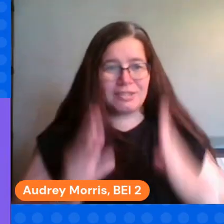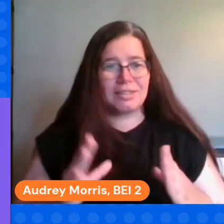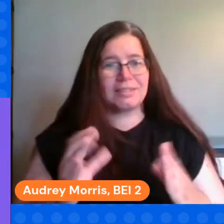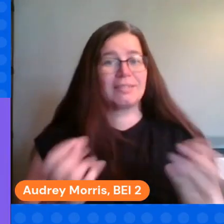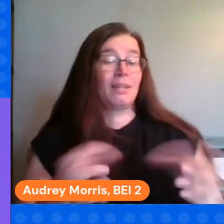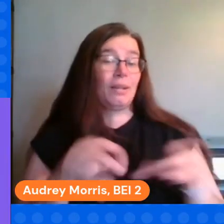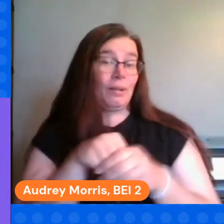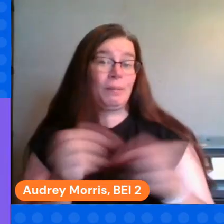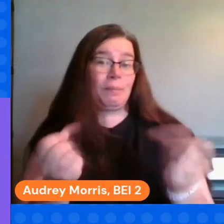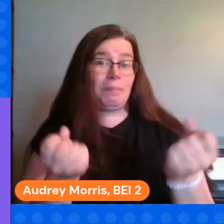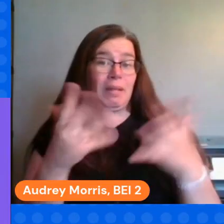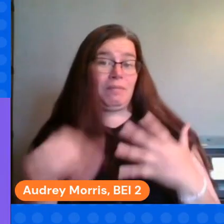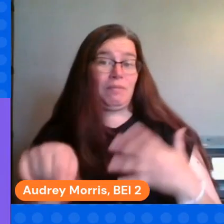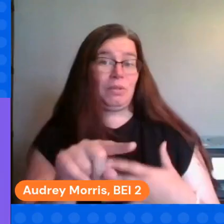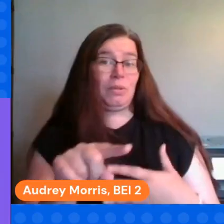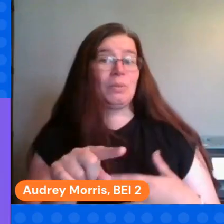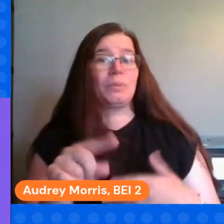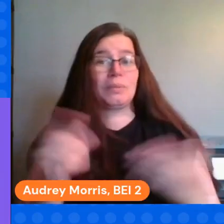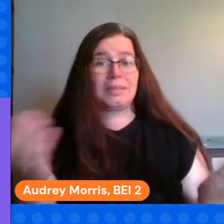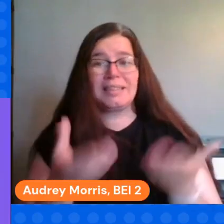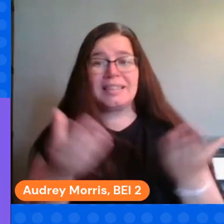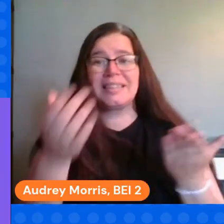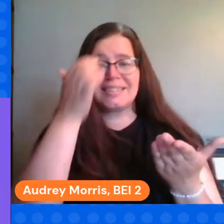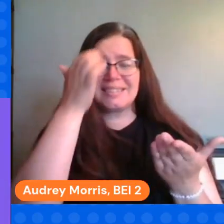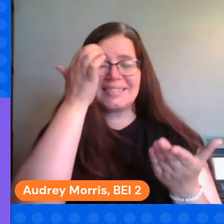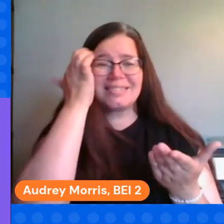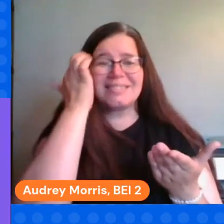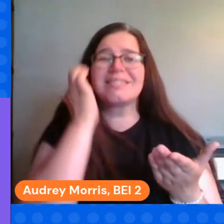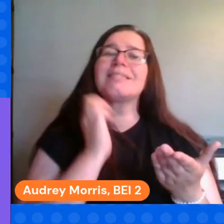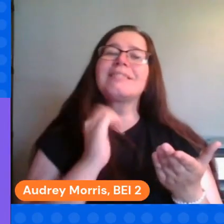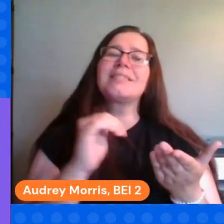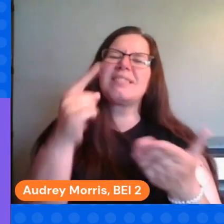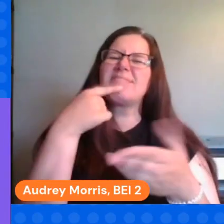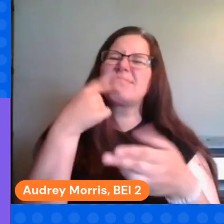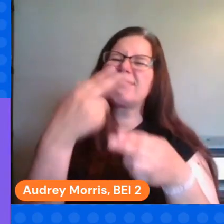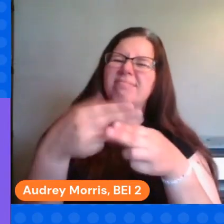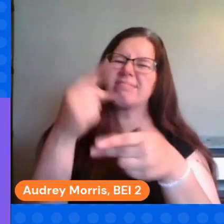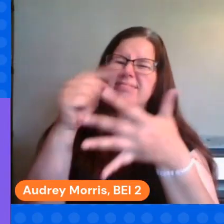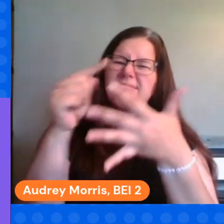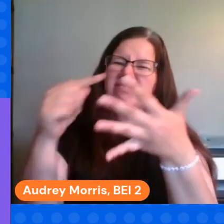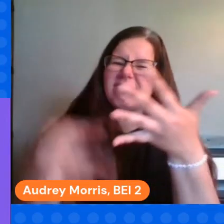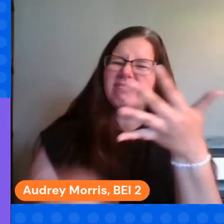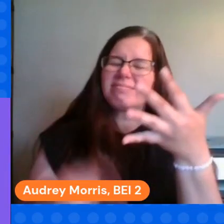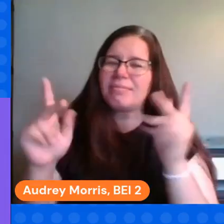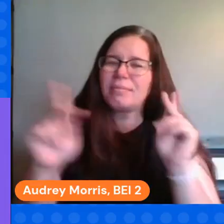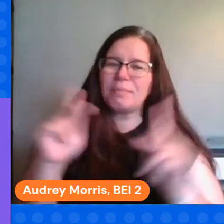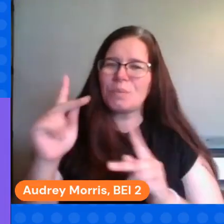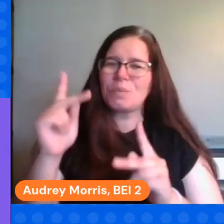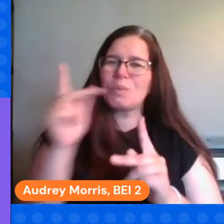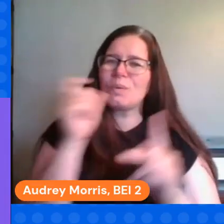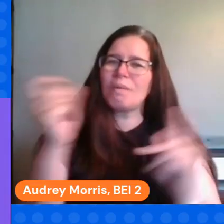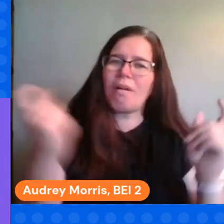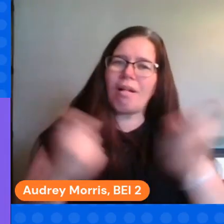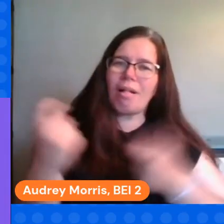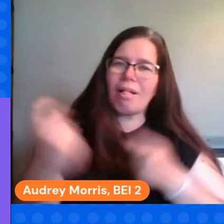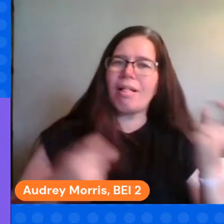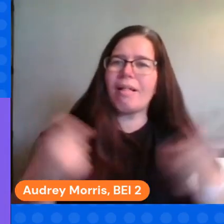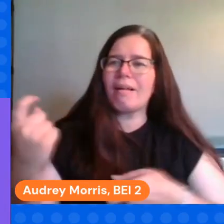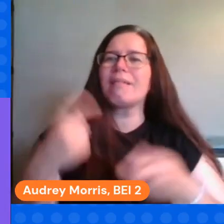Lula, Kiara, Linford, Solomon. Many people contributed from around the world to the ideas that